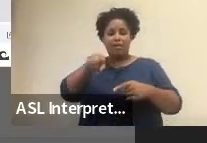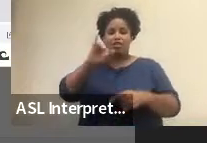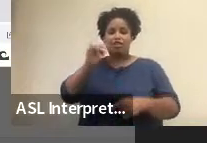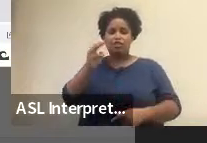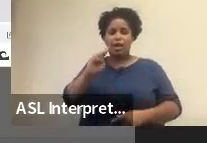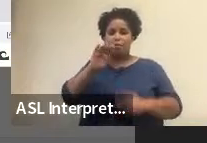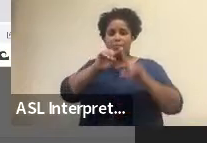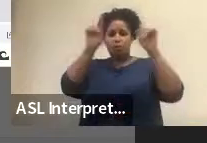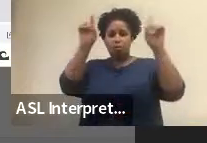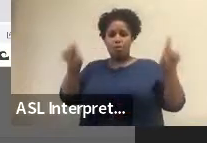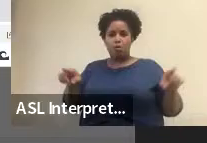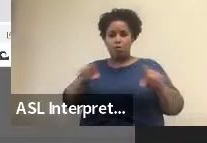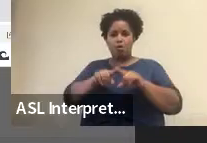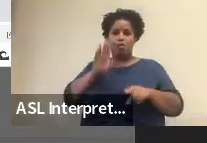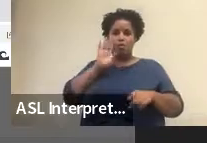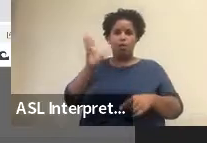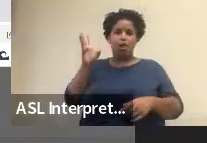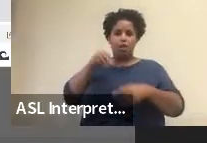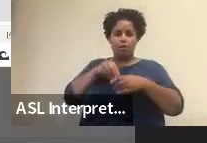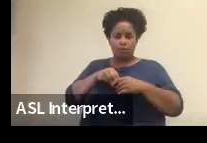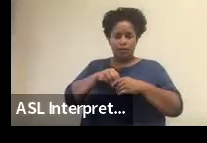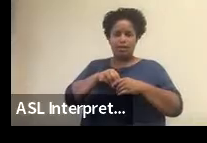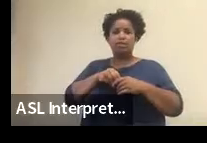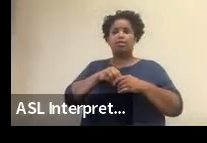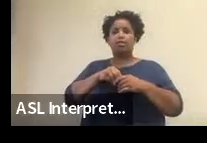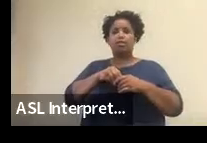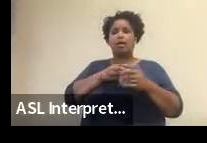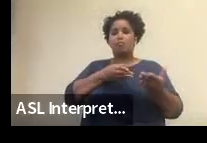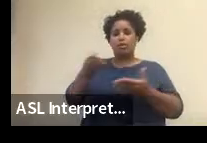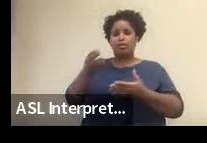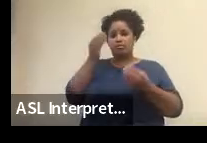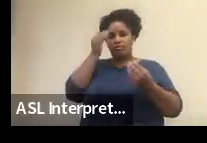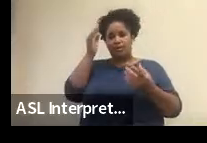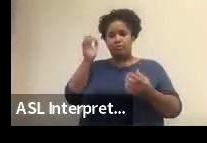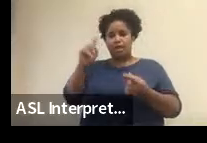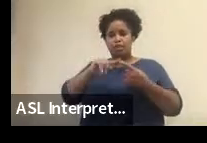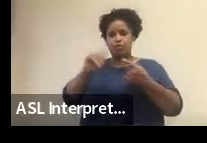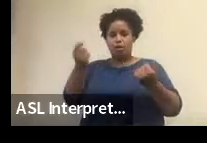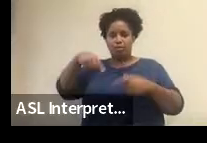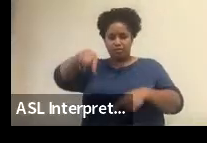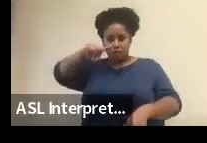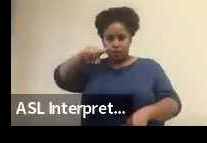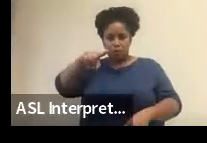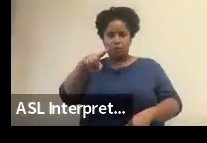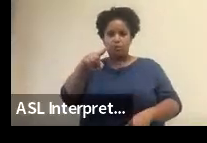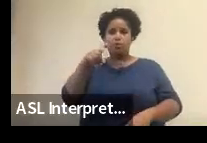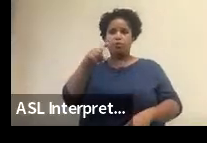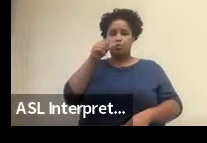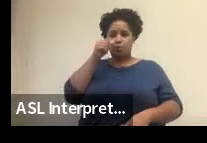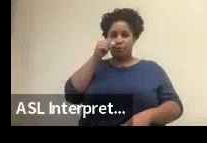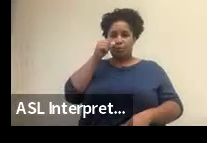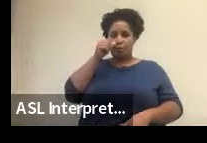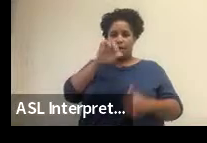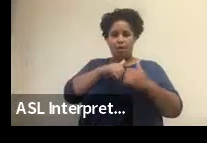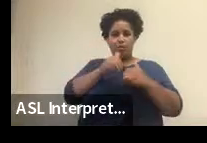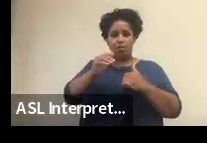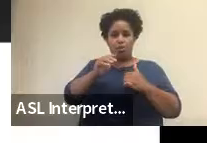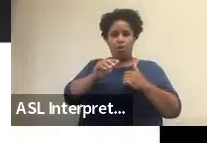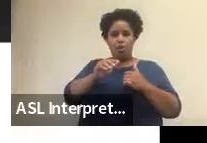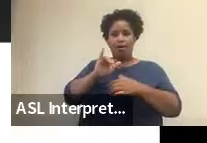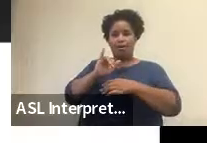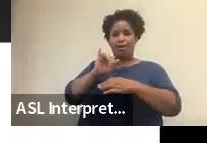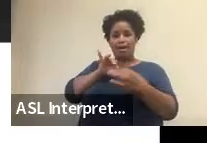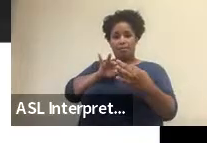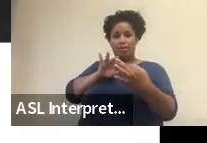and of course, we will integrate this in and bring this information back to you and to share back how your input has helped change